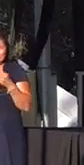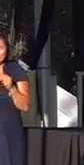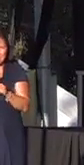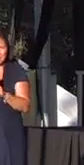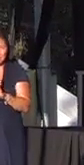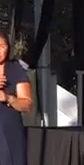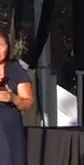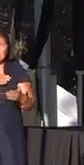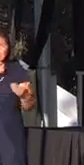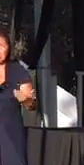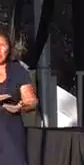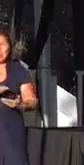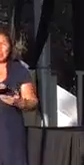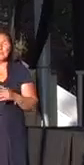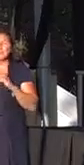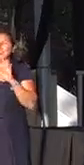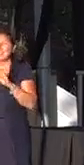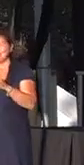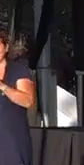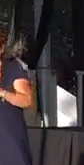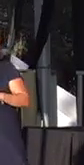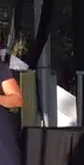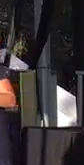Reverend Shane Harris.